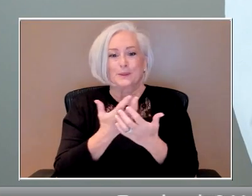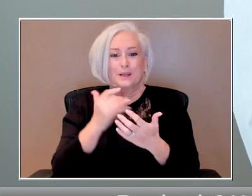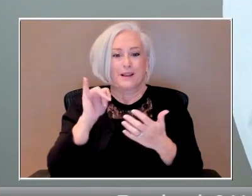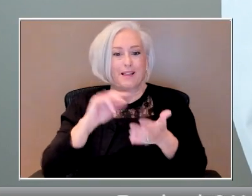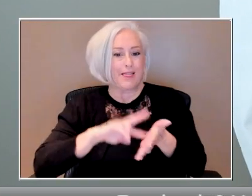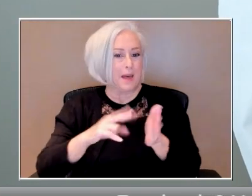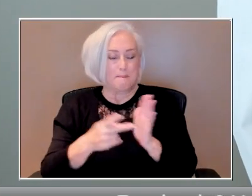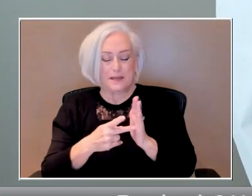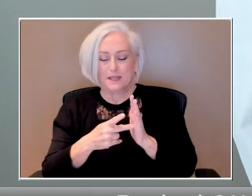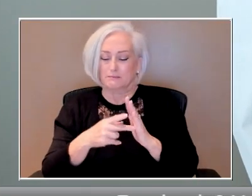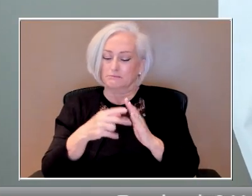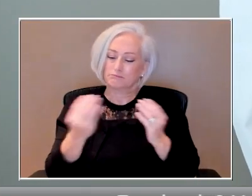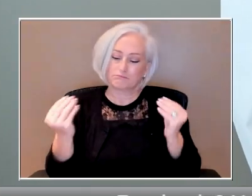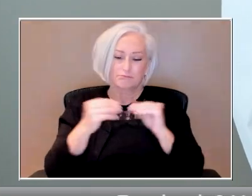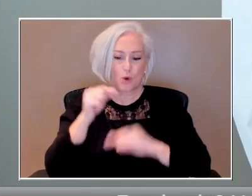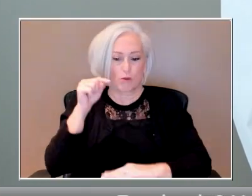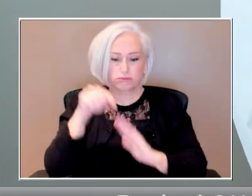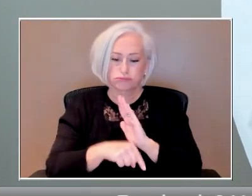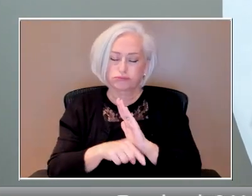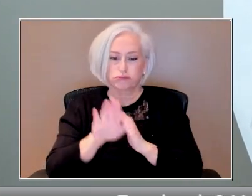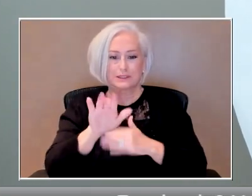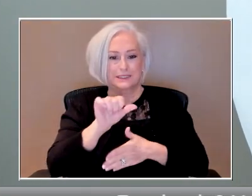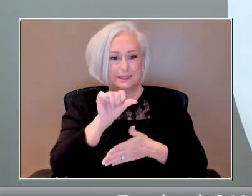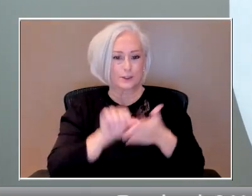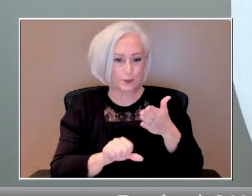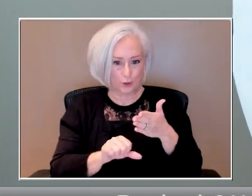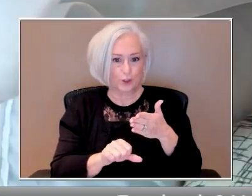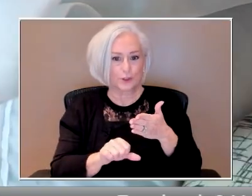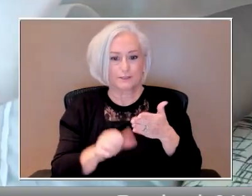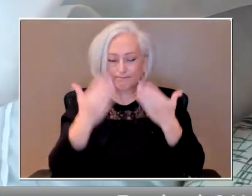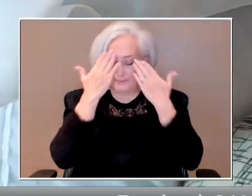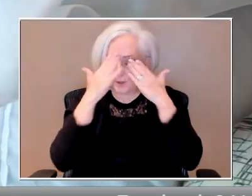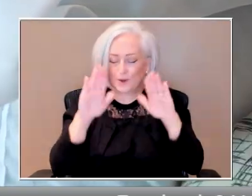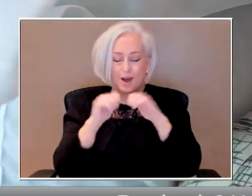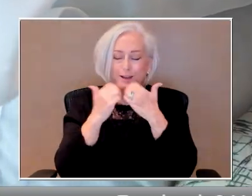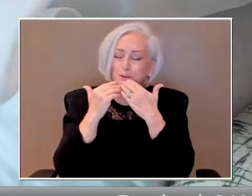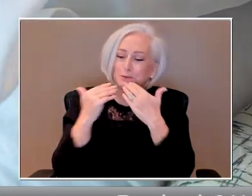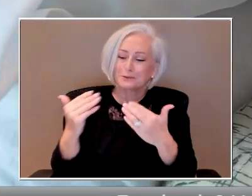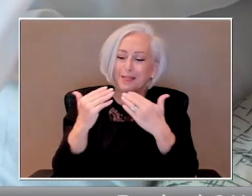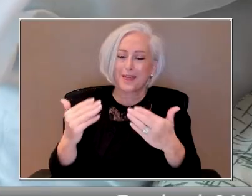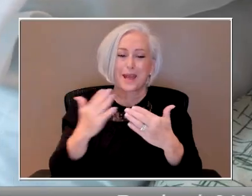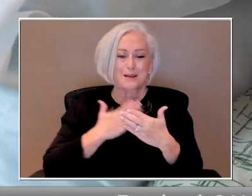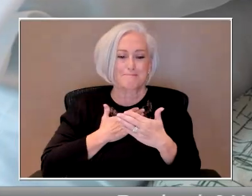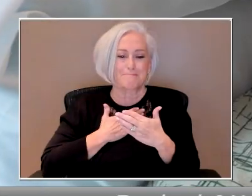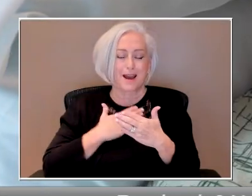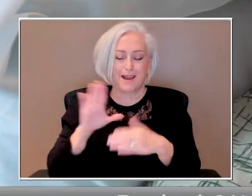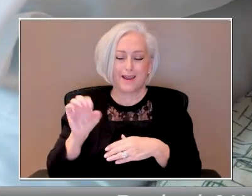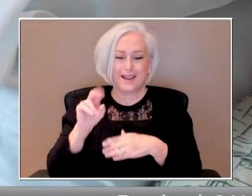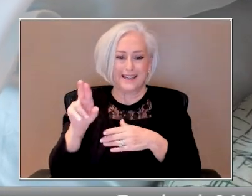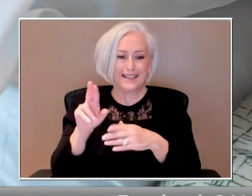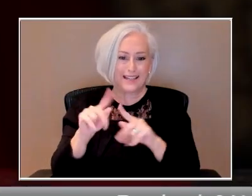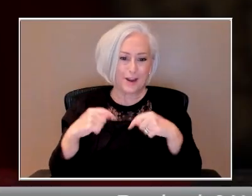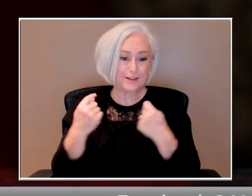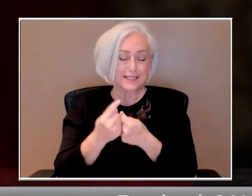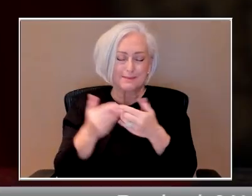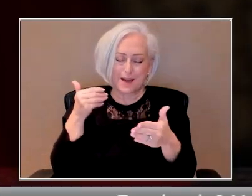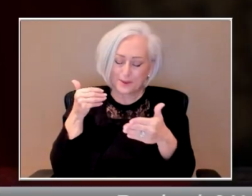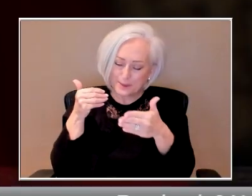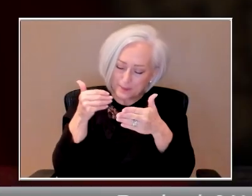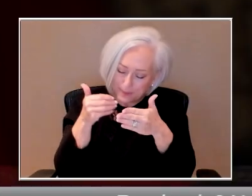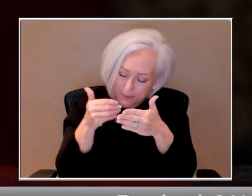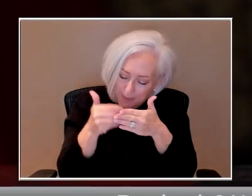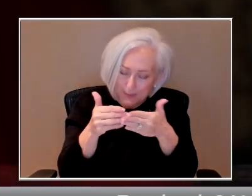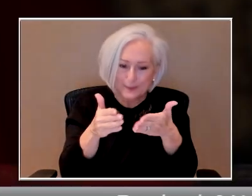my gratitude to Dr. Crawford and the care team. I was so close to being gone. Little did he know, less